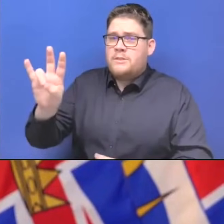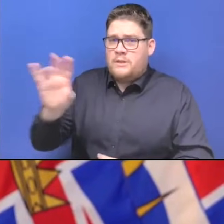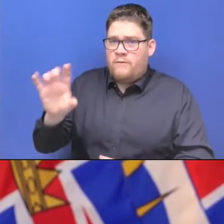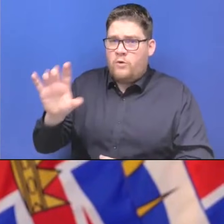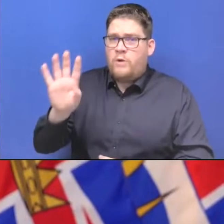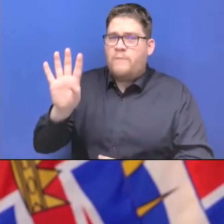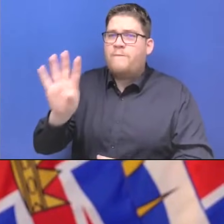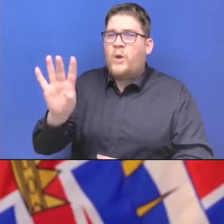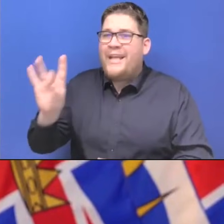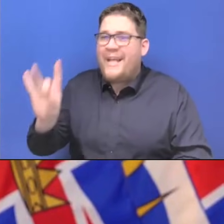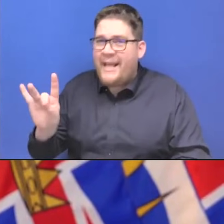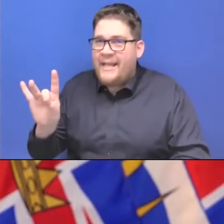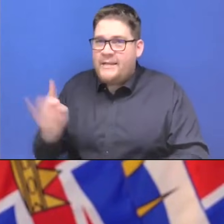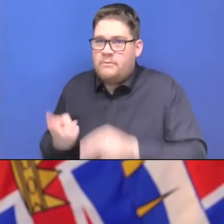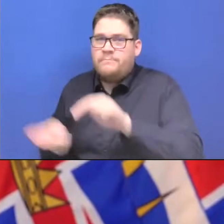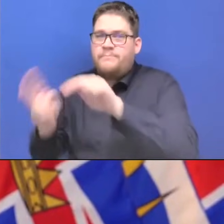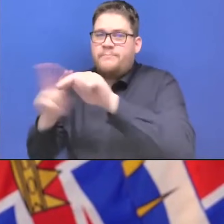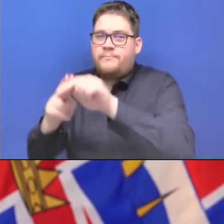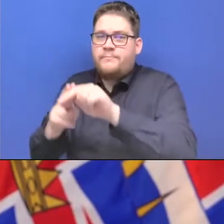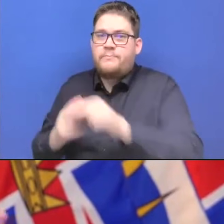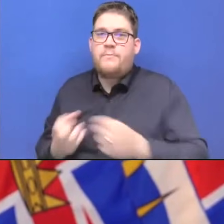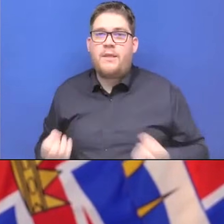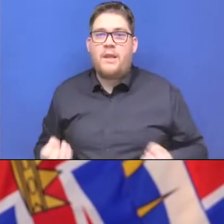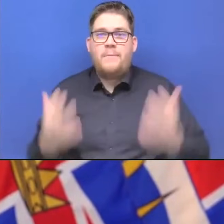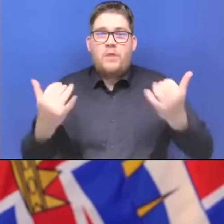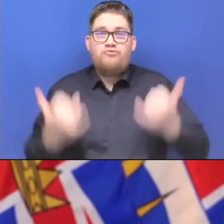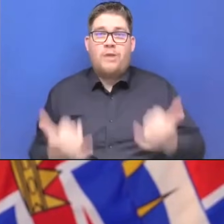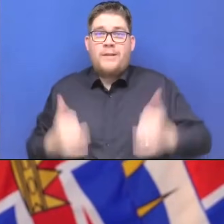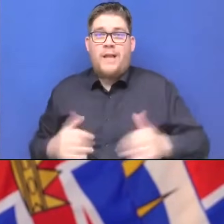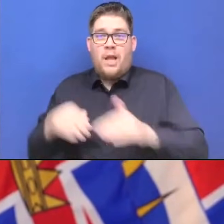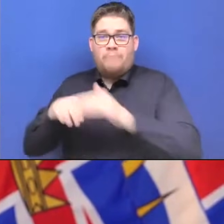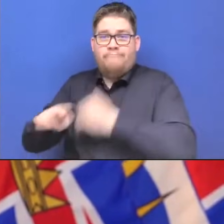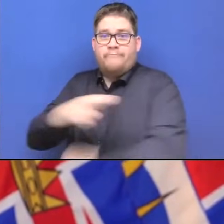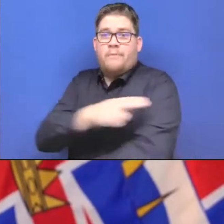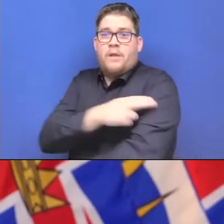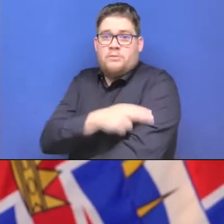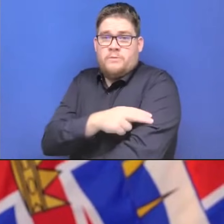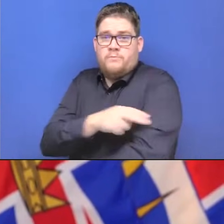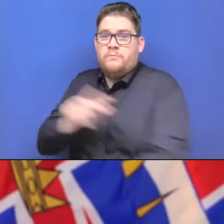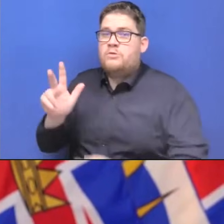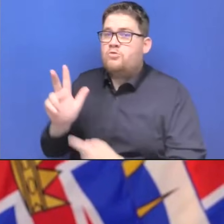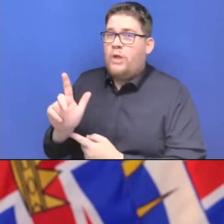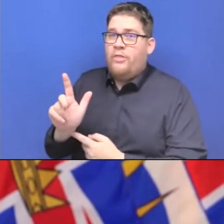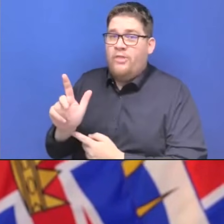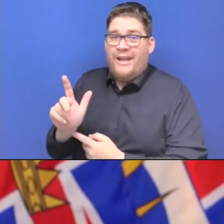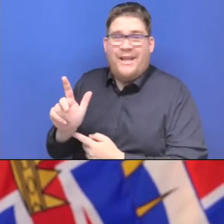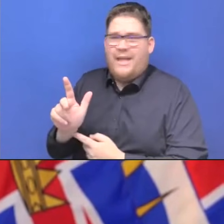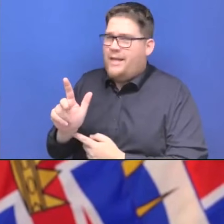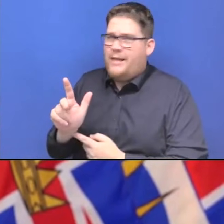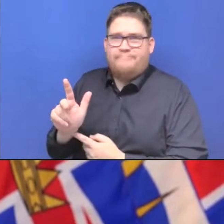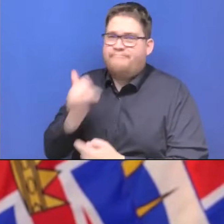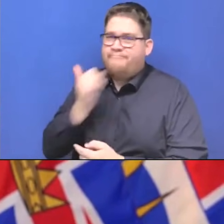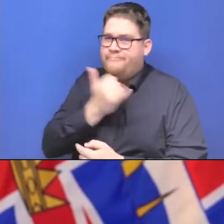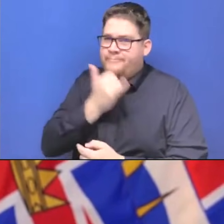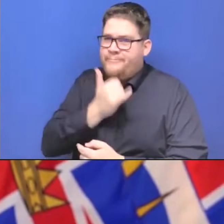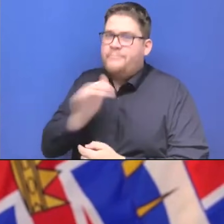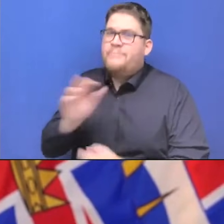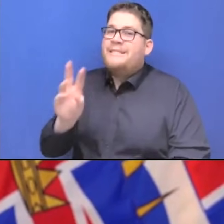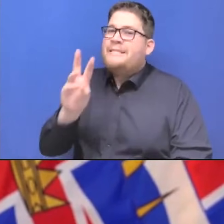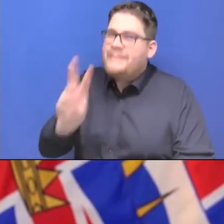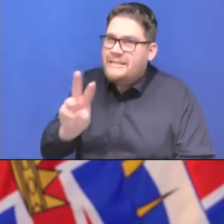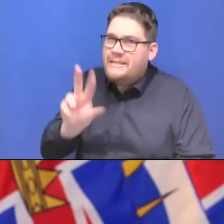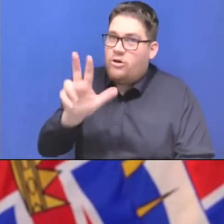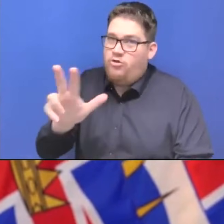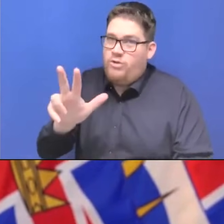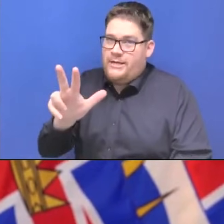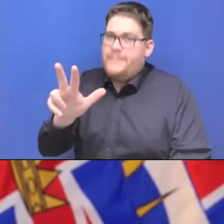in hospital will go up from 23, which is reported today, to 63. So this change, this